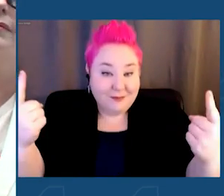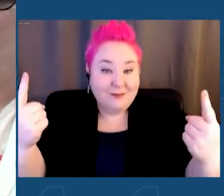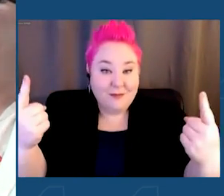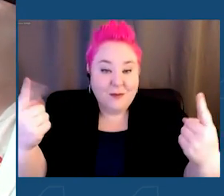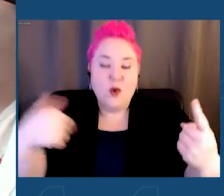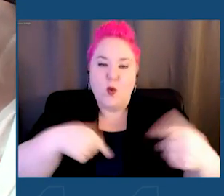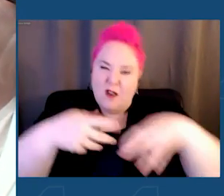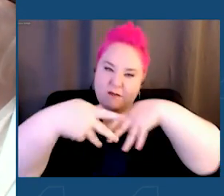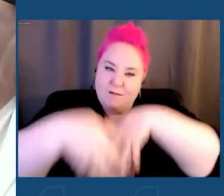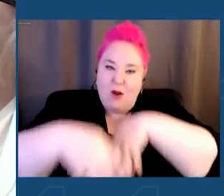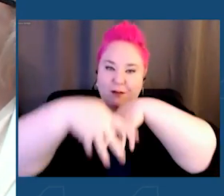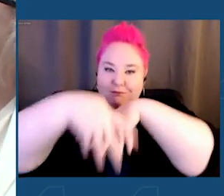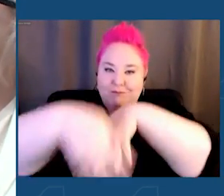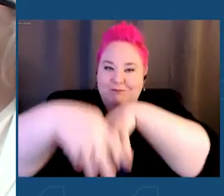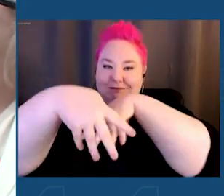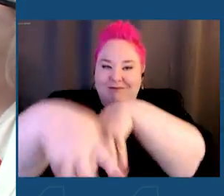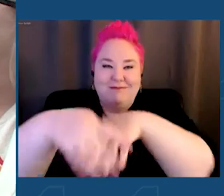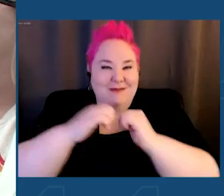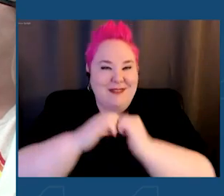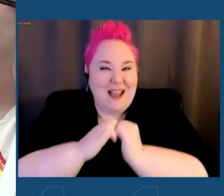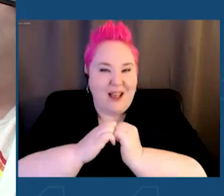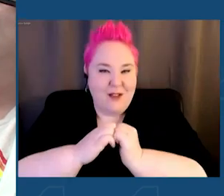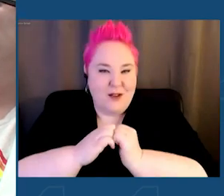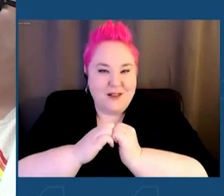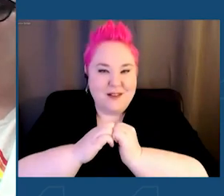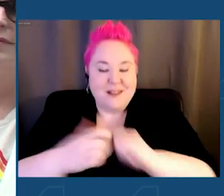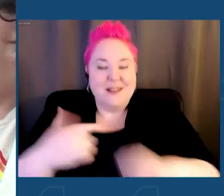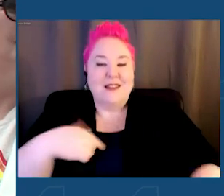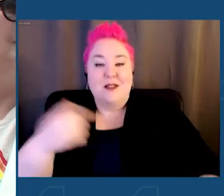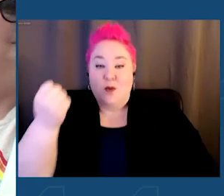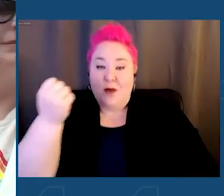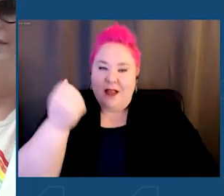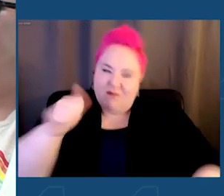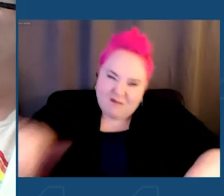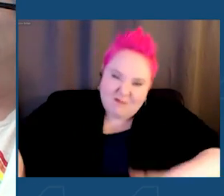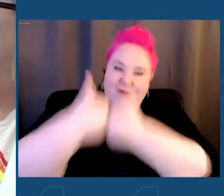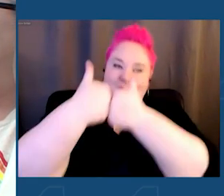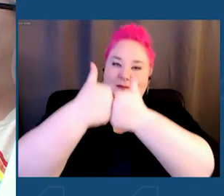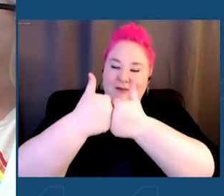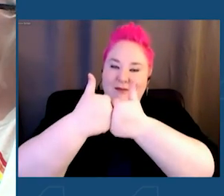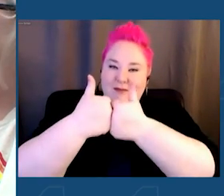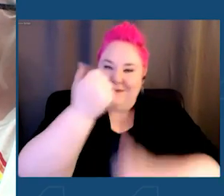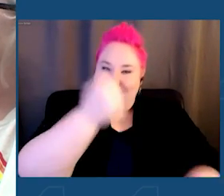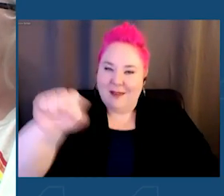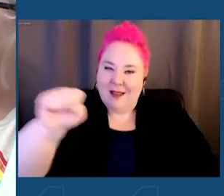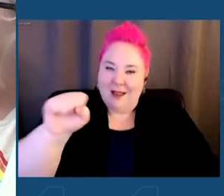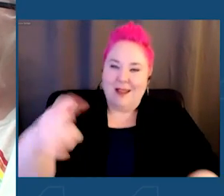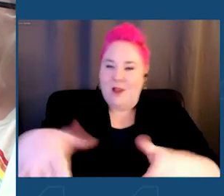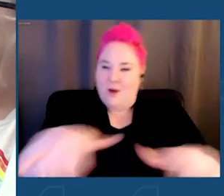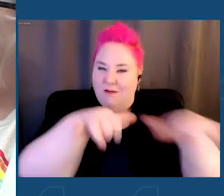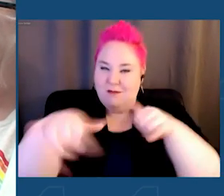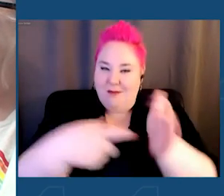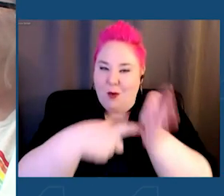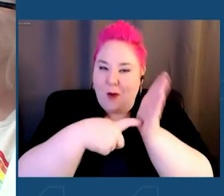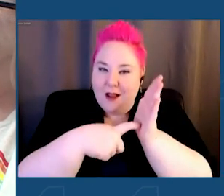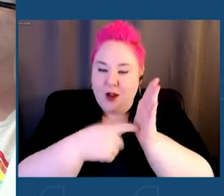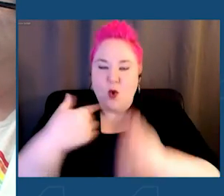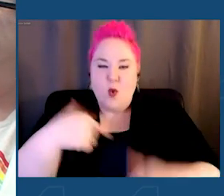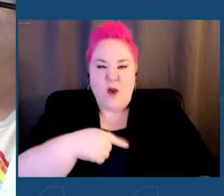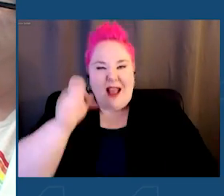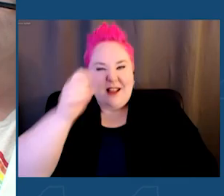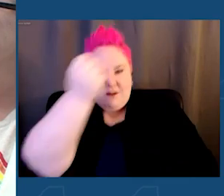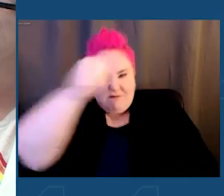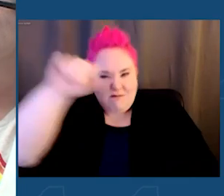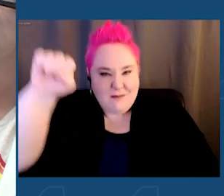together. We've had to challenge the status quo. We've had to stand up against injustices of every